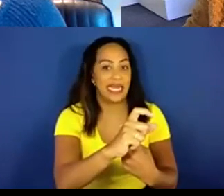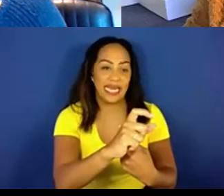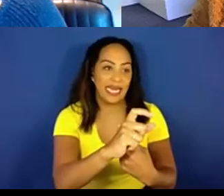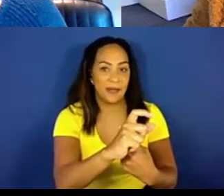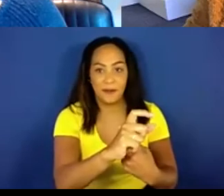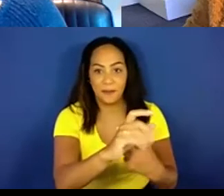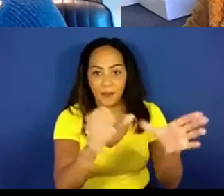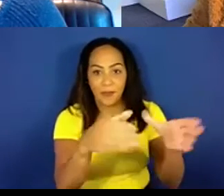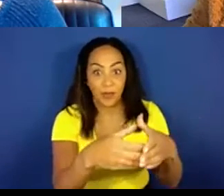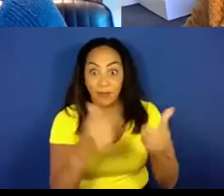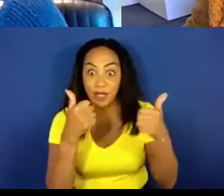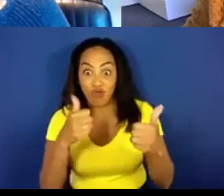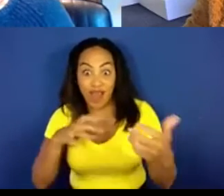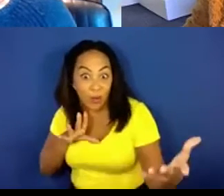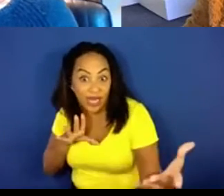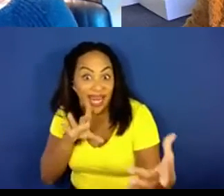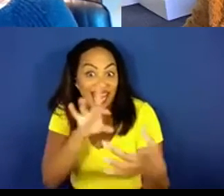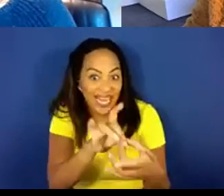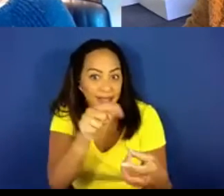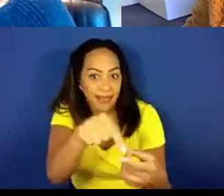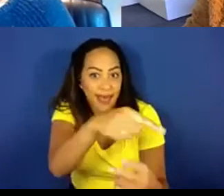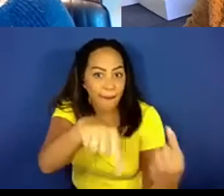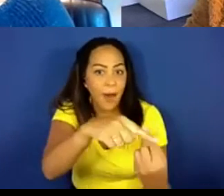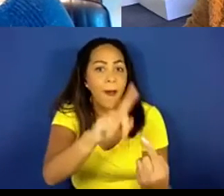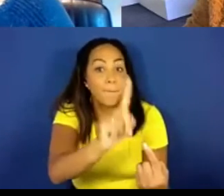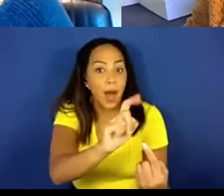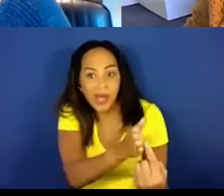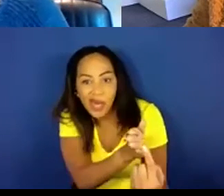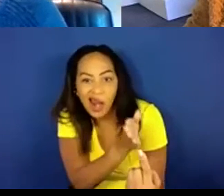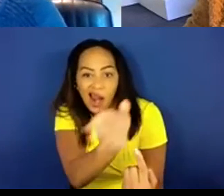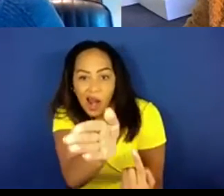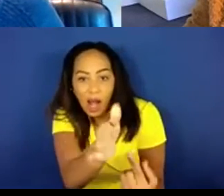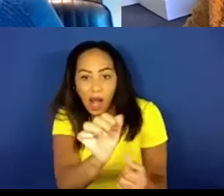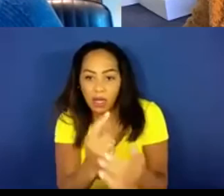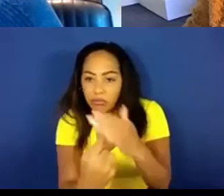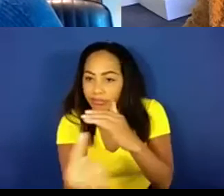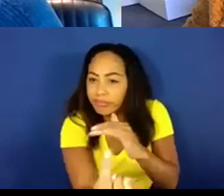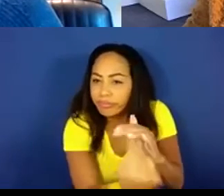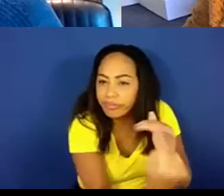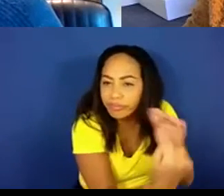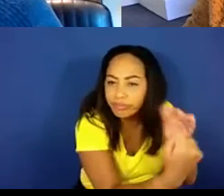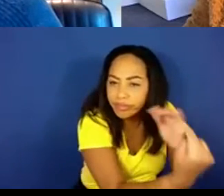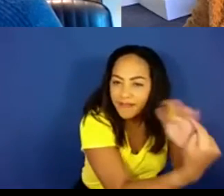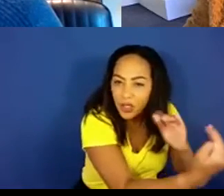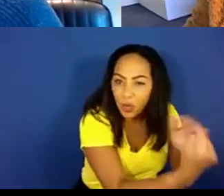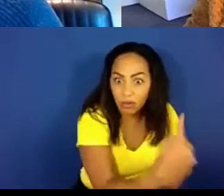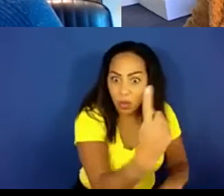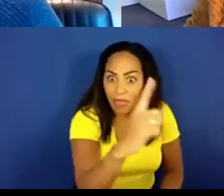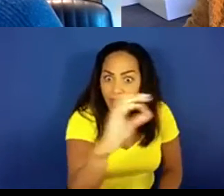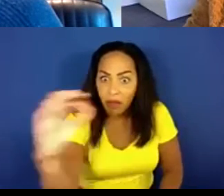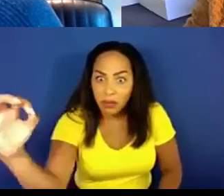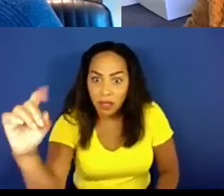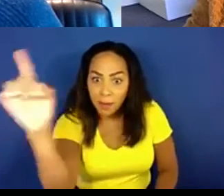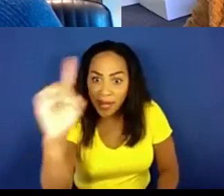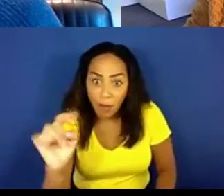But for us, we had this real bonus that we could go directly to this nearly 1,000 people and communicate with them